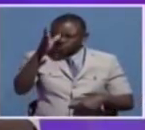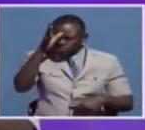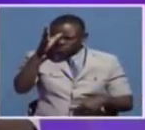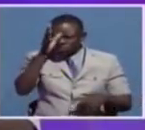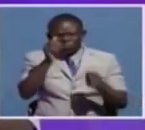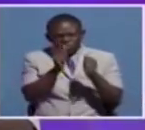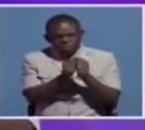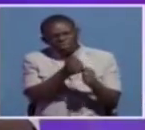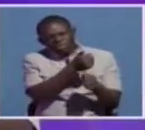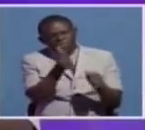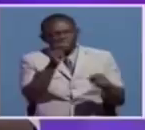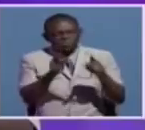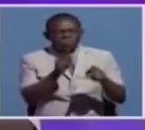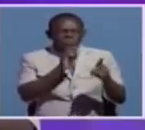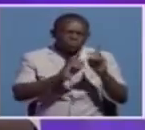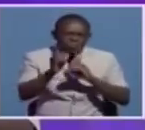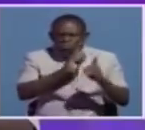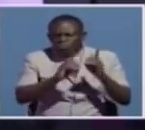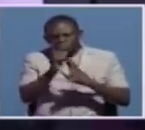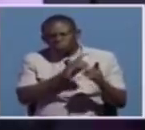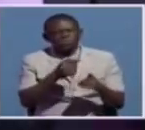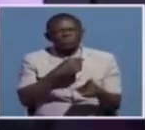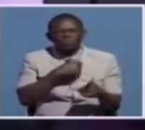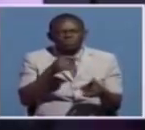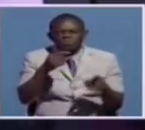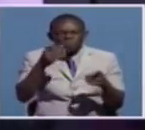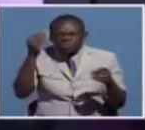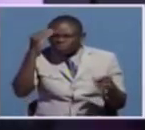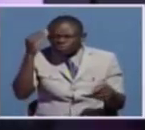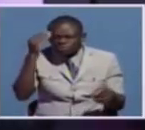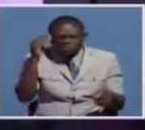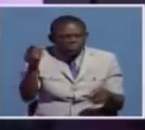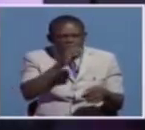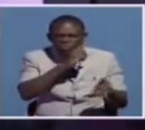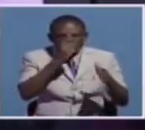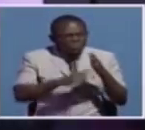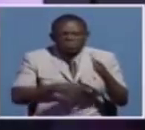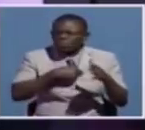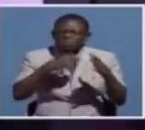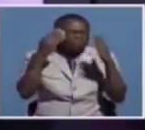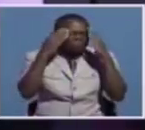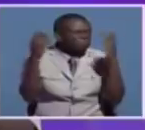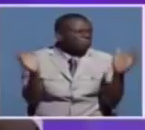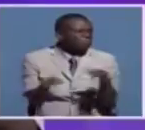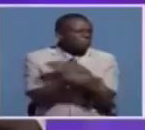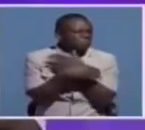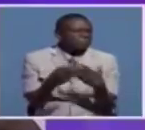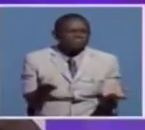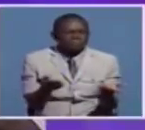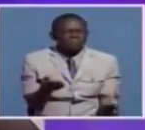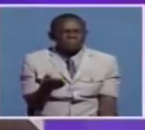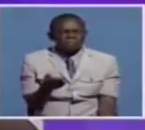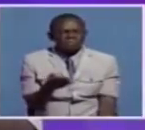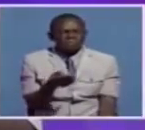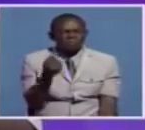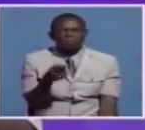were busy people. And you know, they went on long distances, and that they were doing something very,